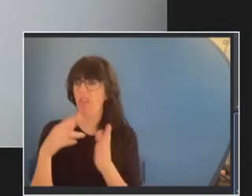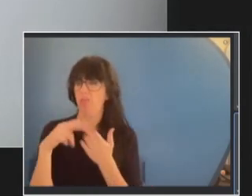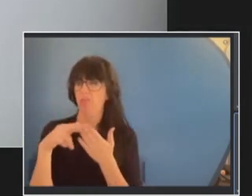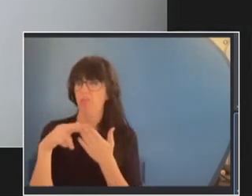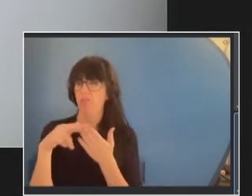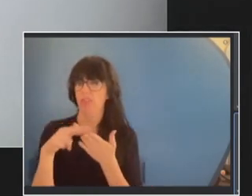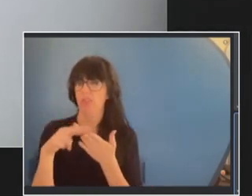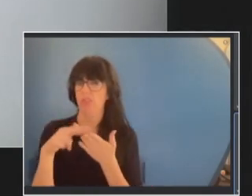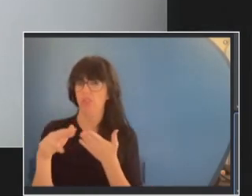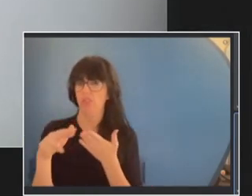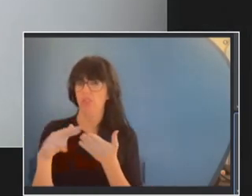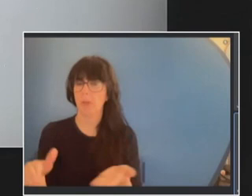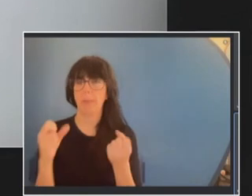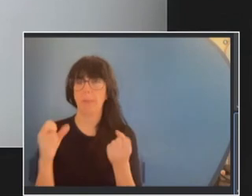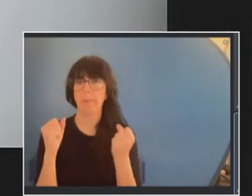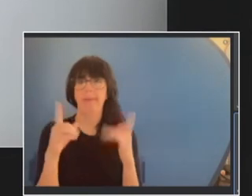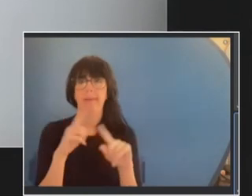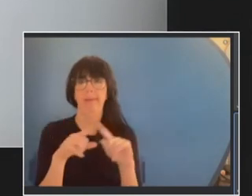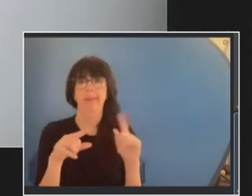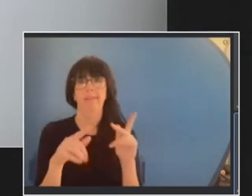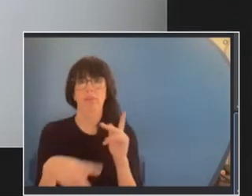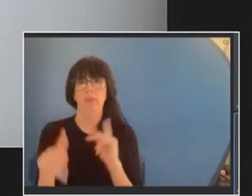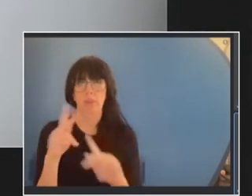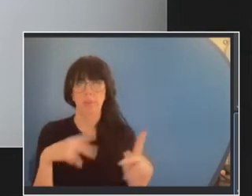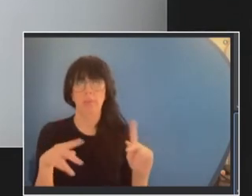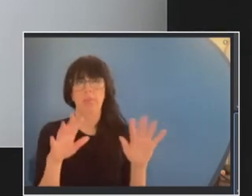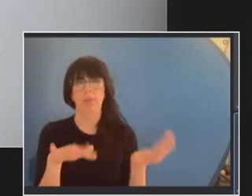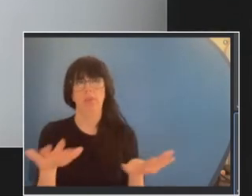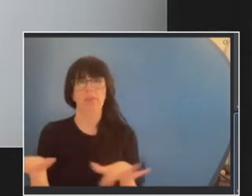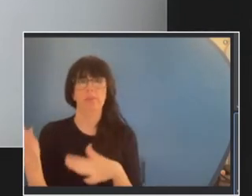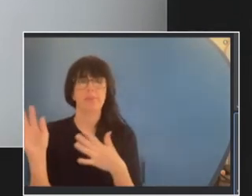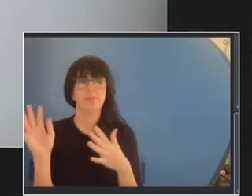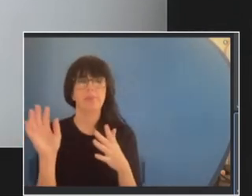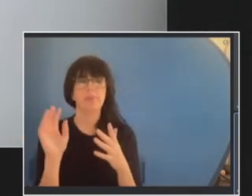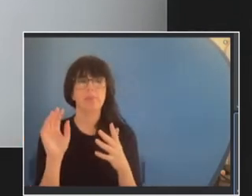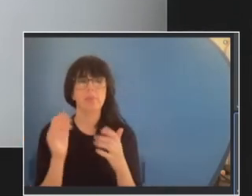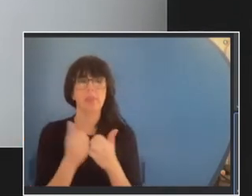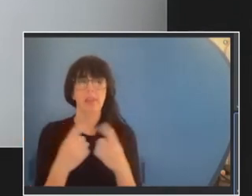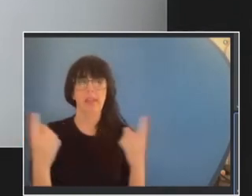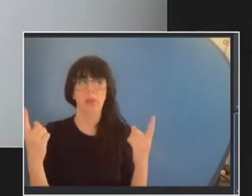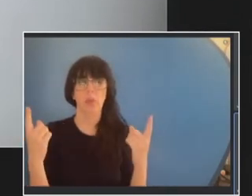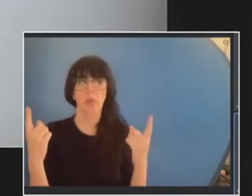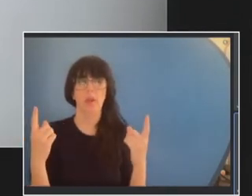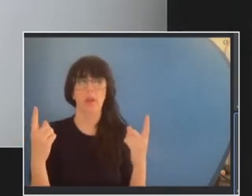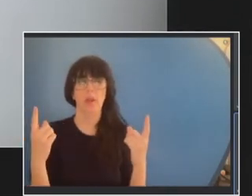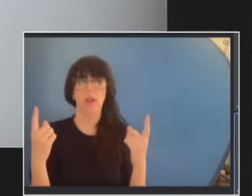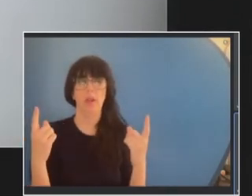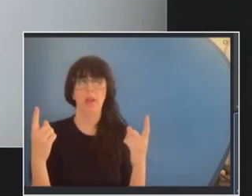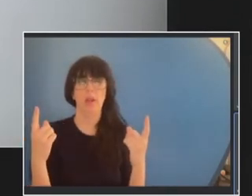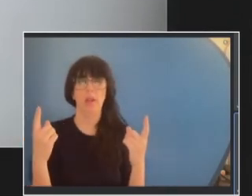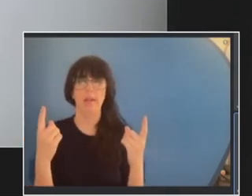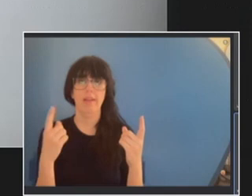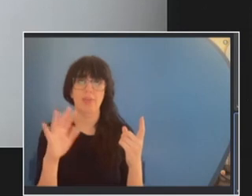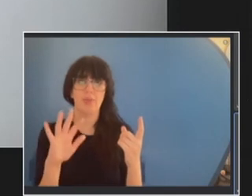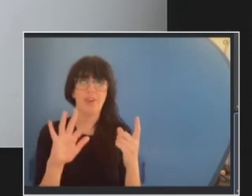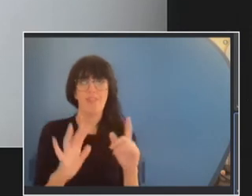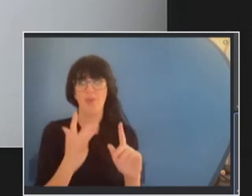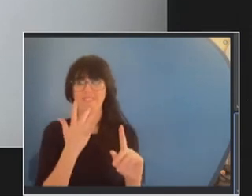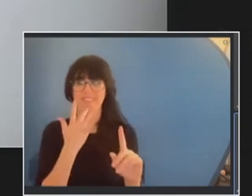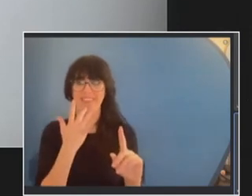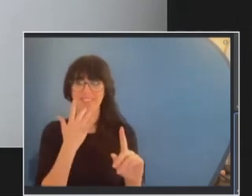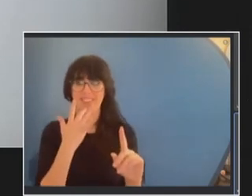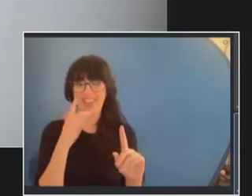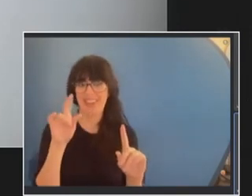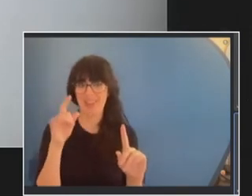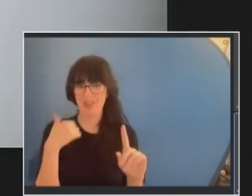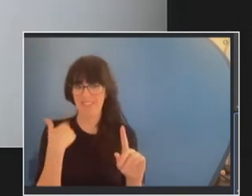researched so many different people over the years, was anybody has become a bit of a favorite for you?